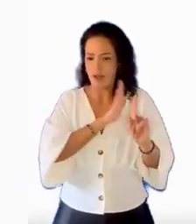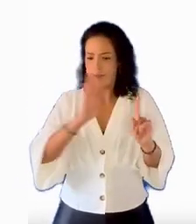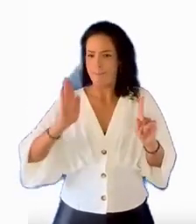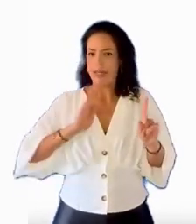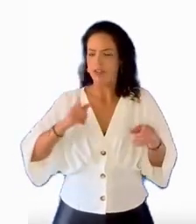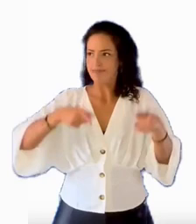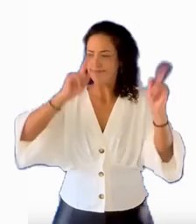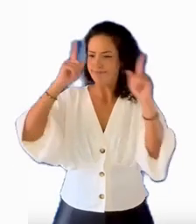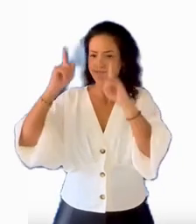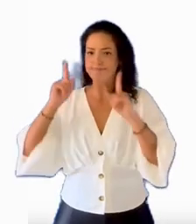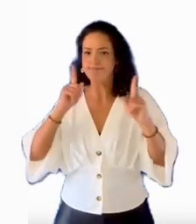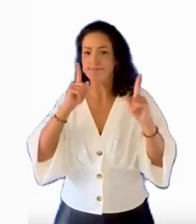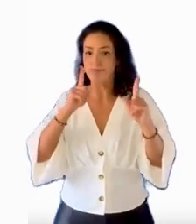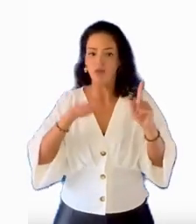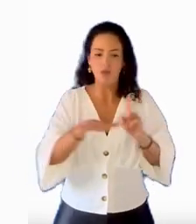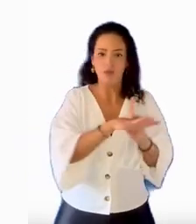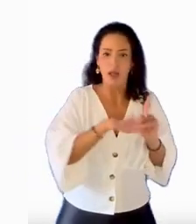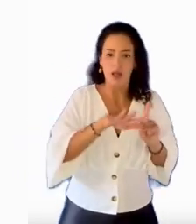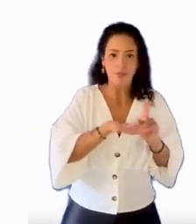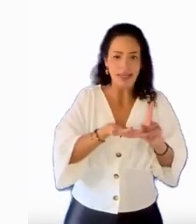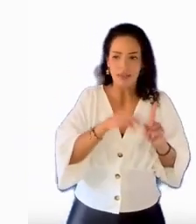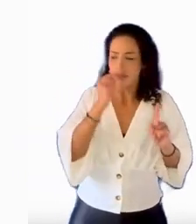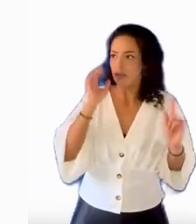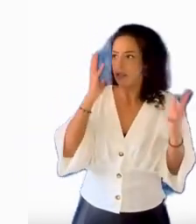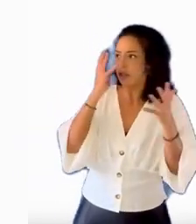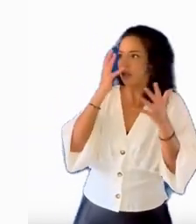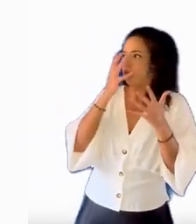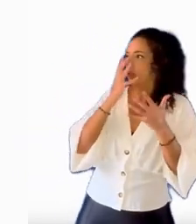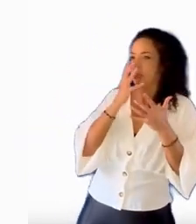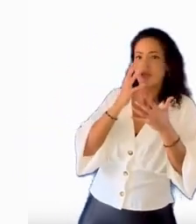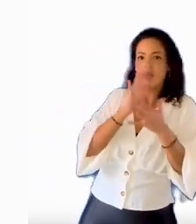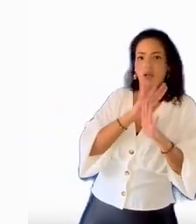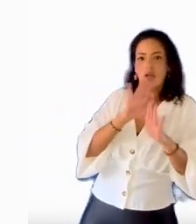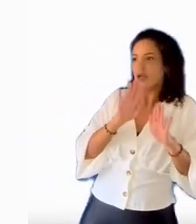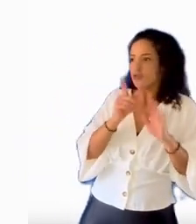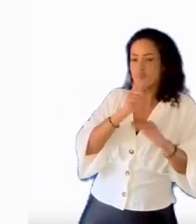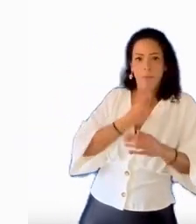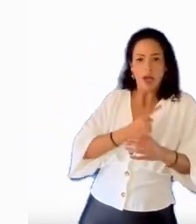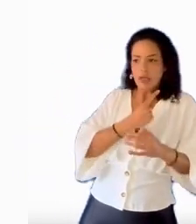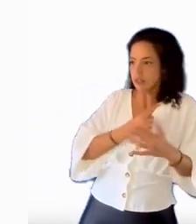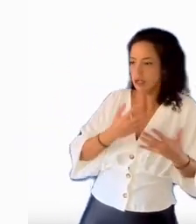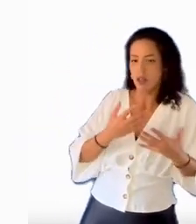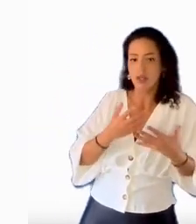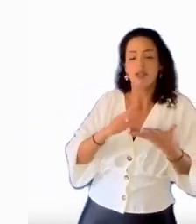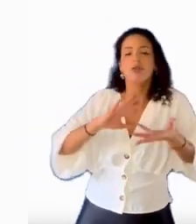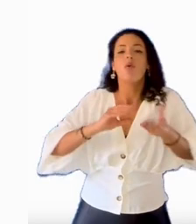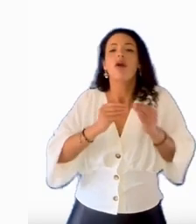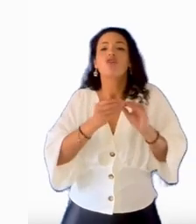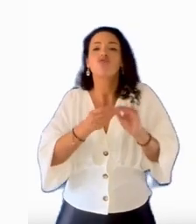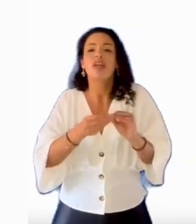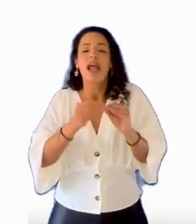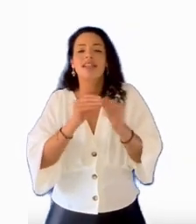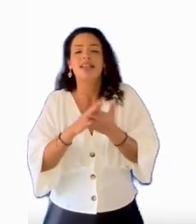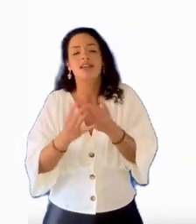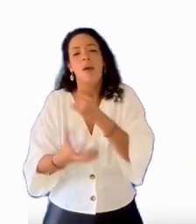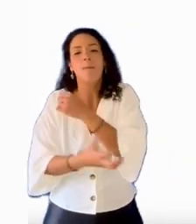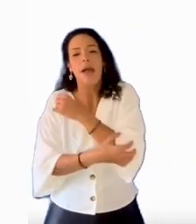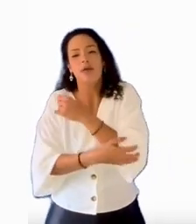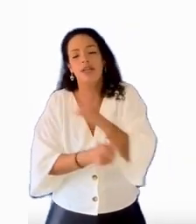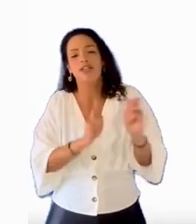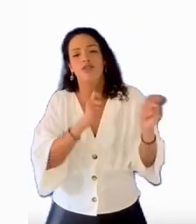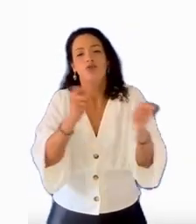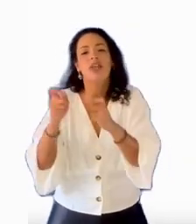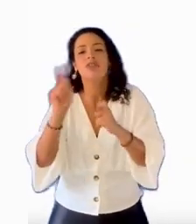personnel. For bereaved families, they can be overwhelming and risk becoming impersonal. So I made a batch of brownies for this young girl to dispense to the